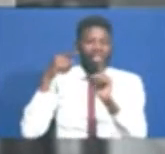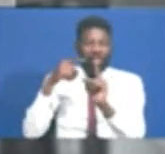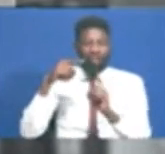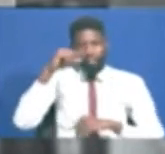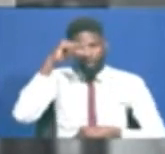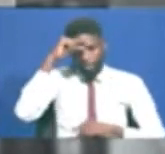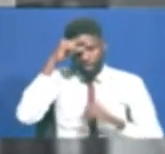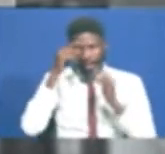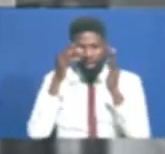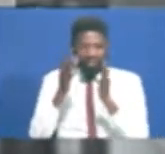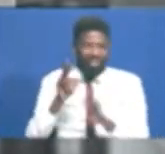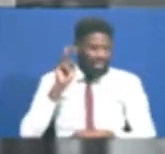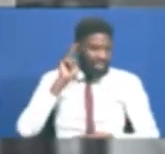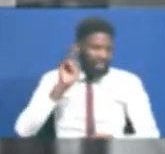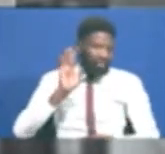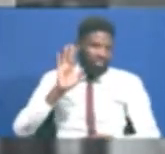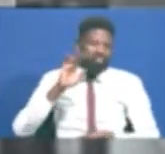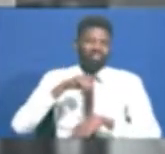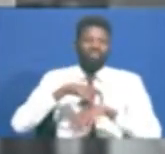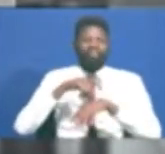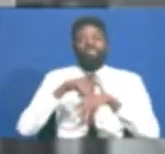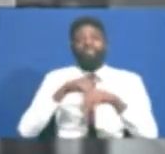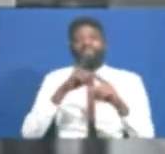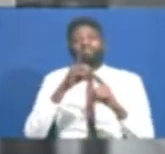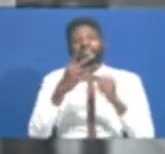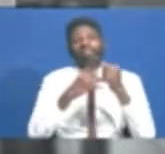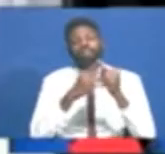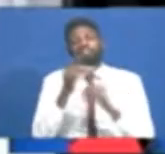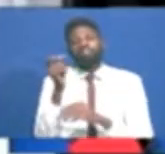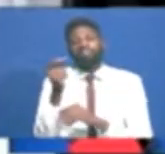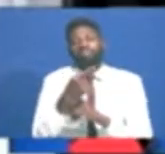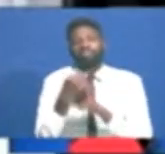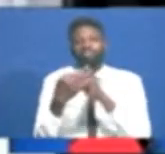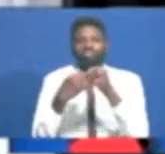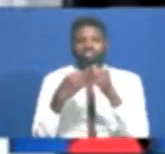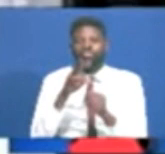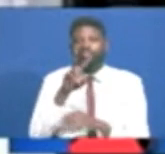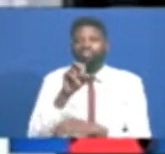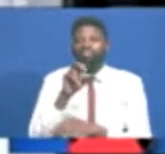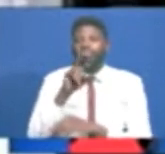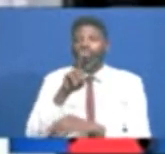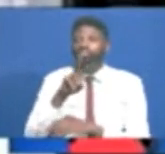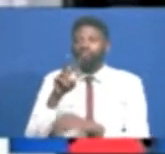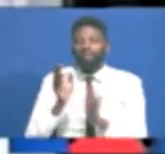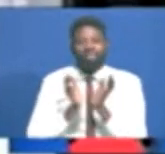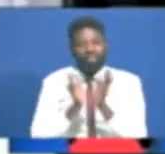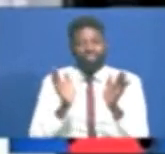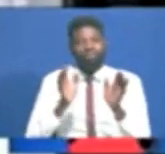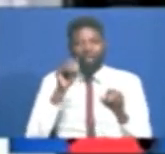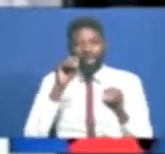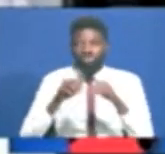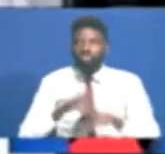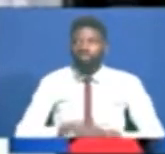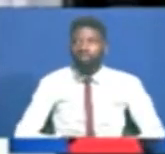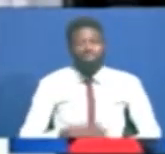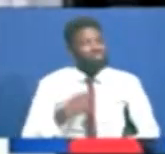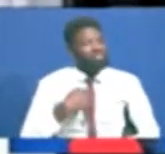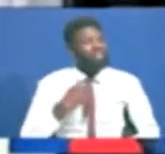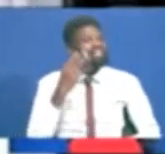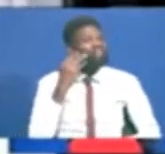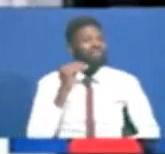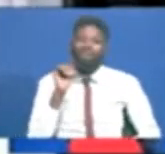gubernatorial seat in the August 9th, 2022 general election. I have a wealth of experience that when I take the